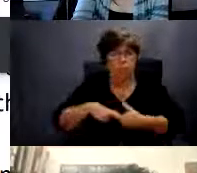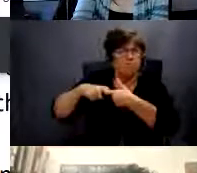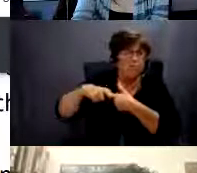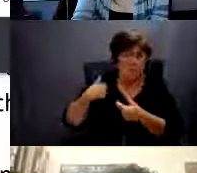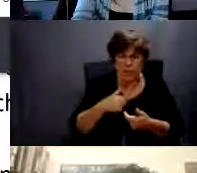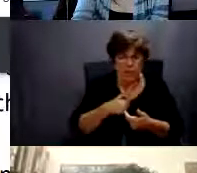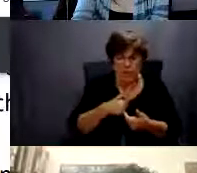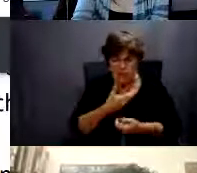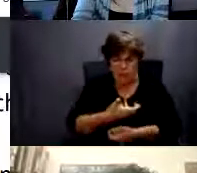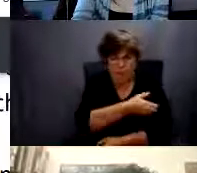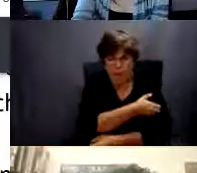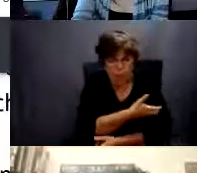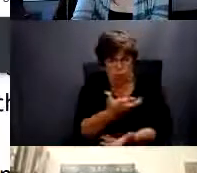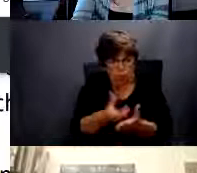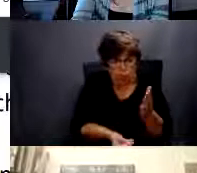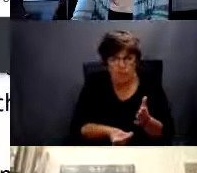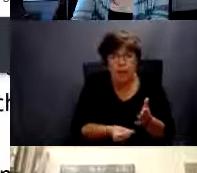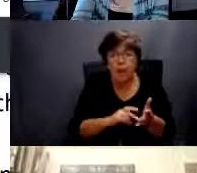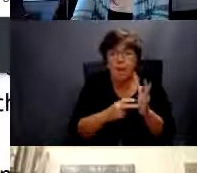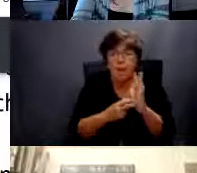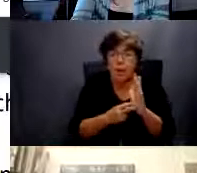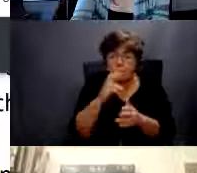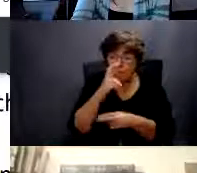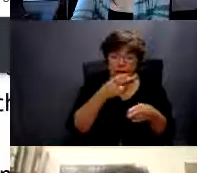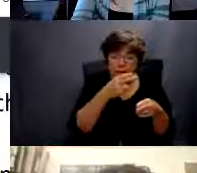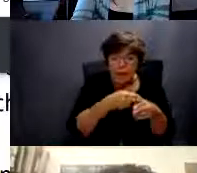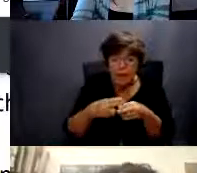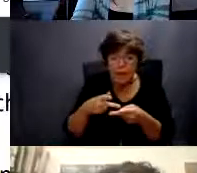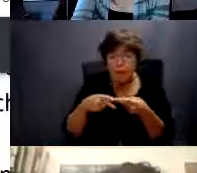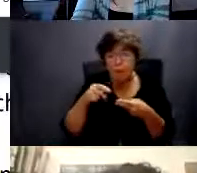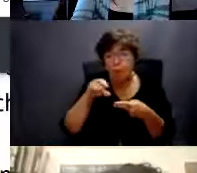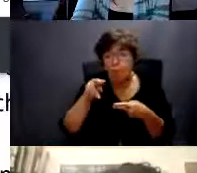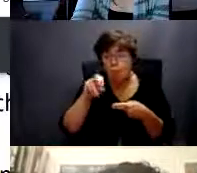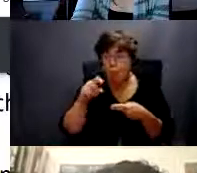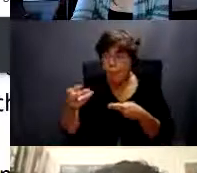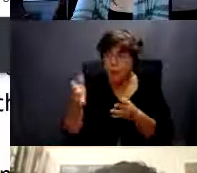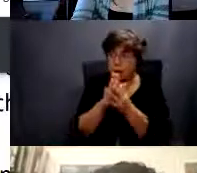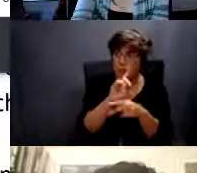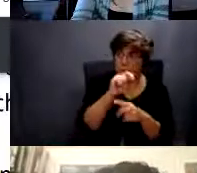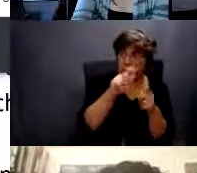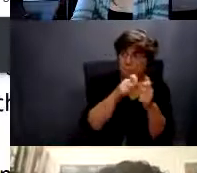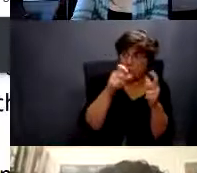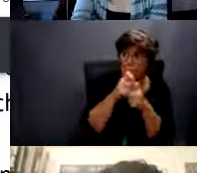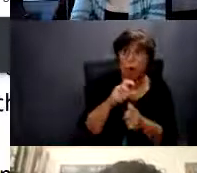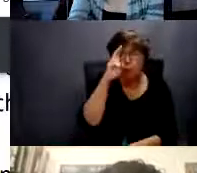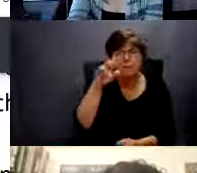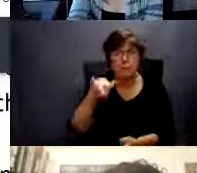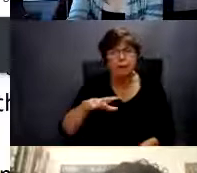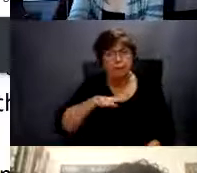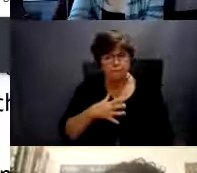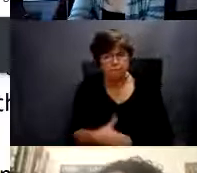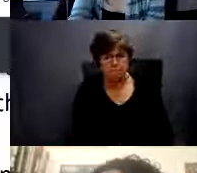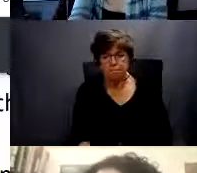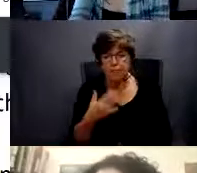also means respecting the names, pronouns, and other words people ask us to use for them. Thank you very